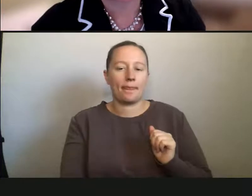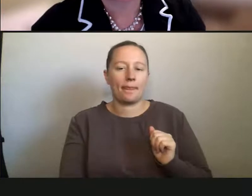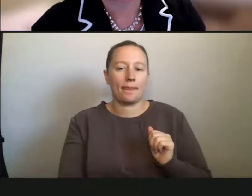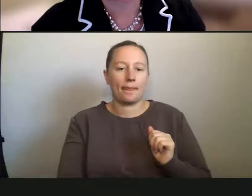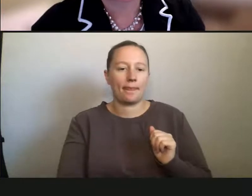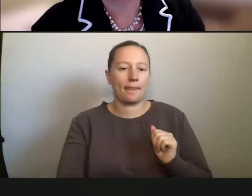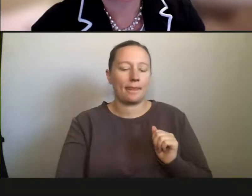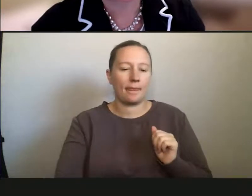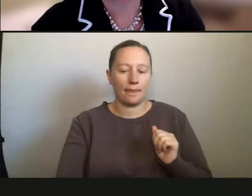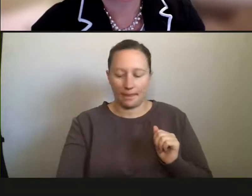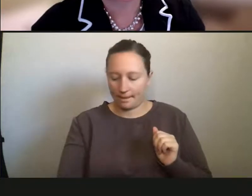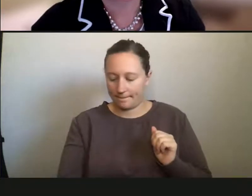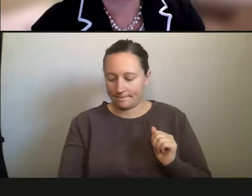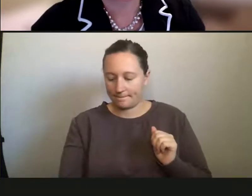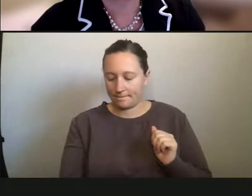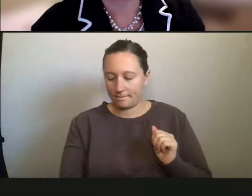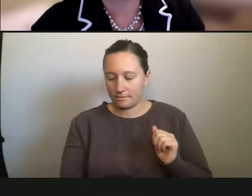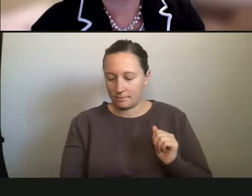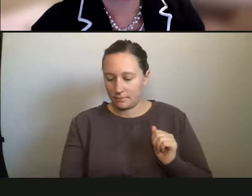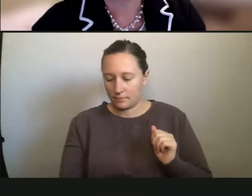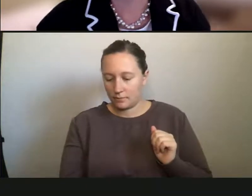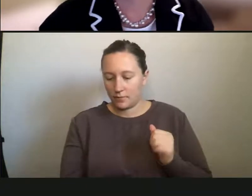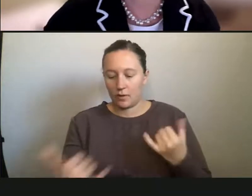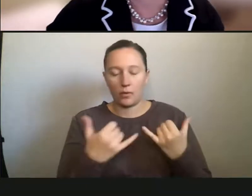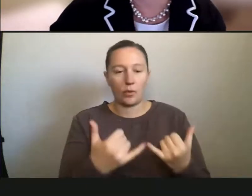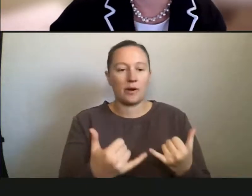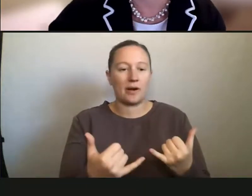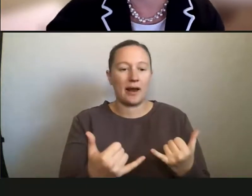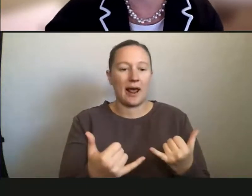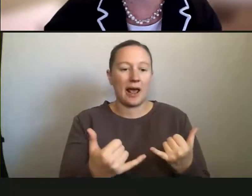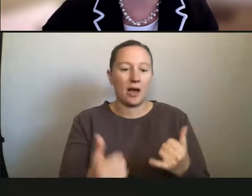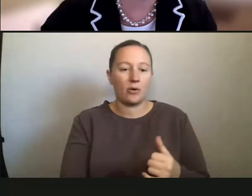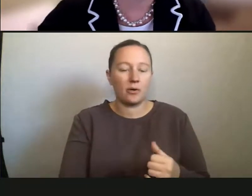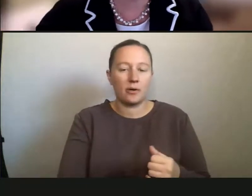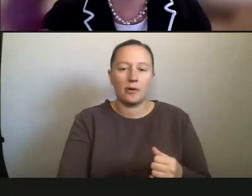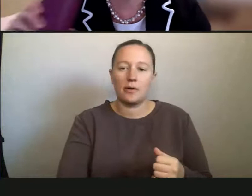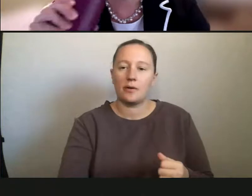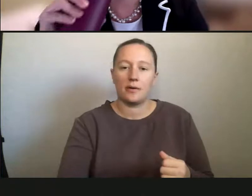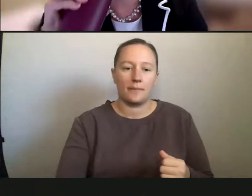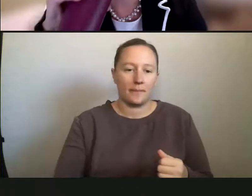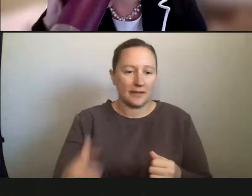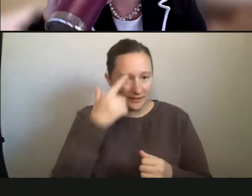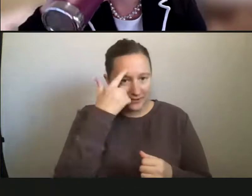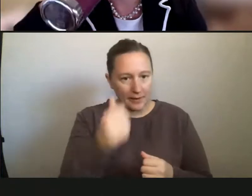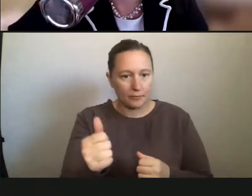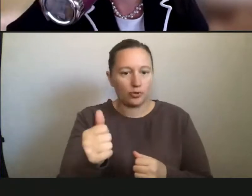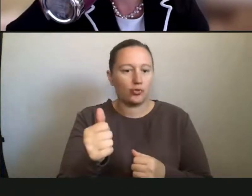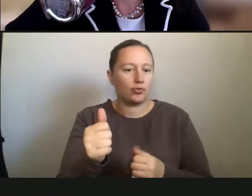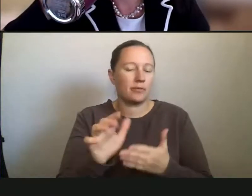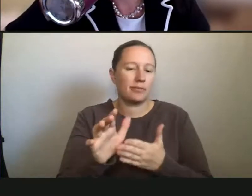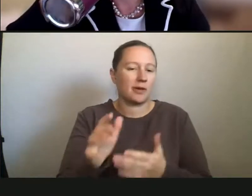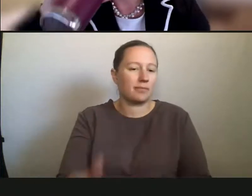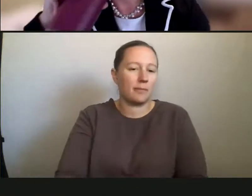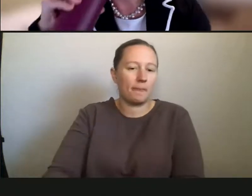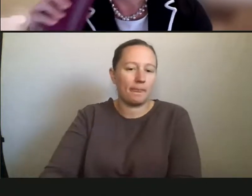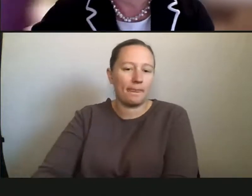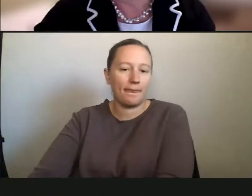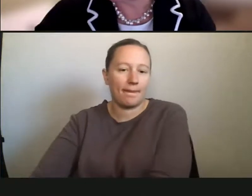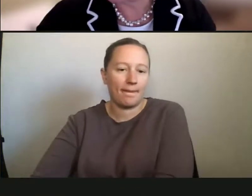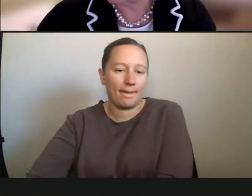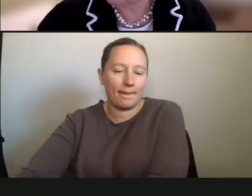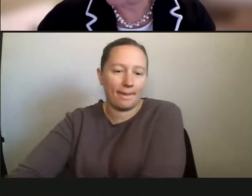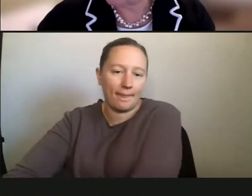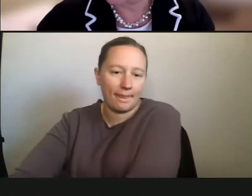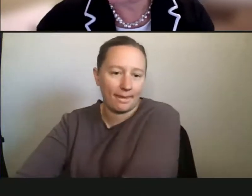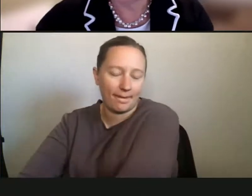And so at this point, it's really going to be up to the institution about how they wish